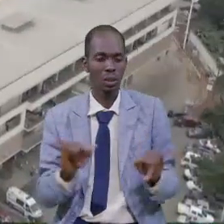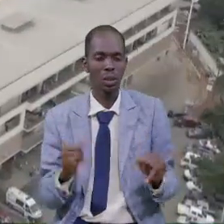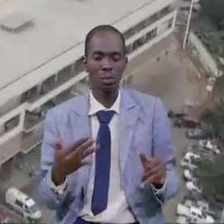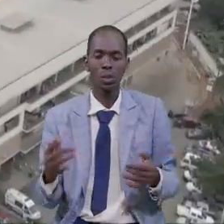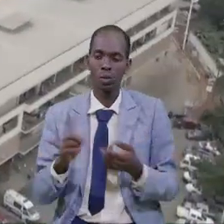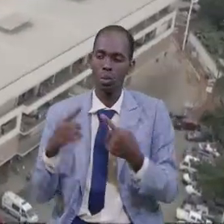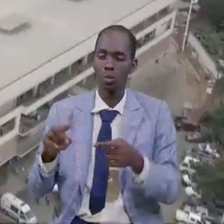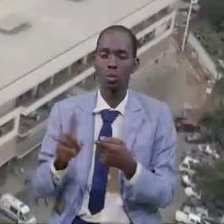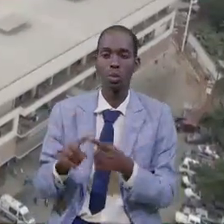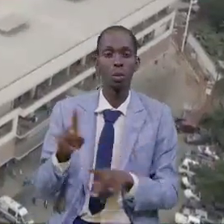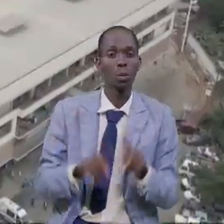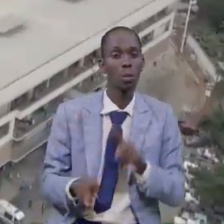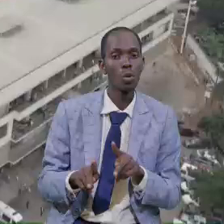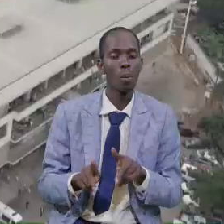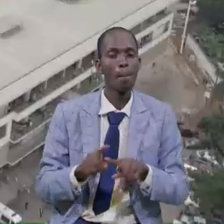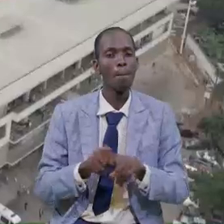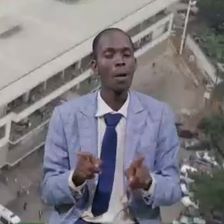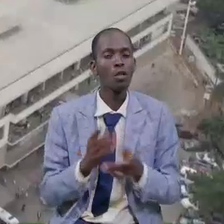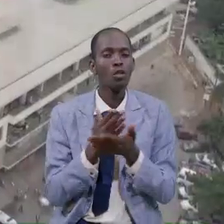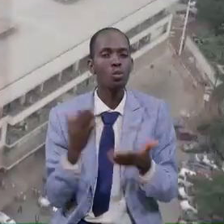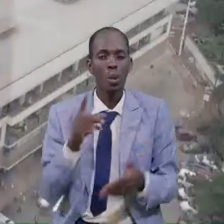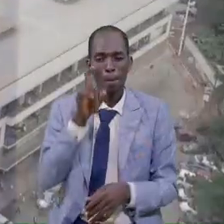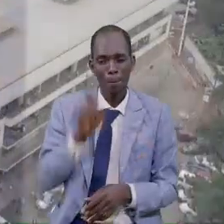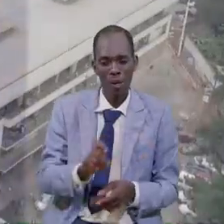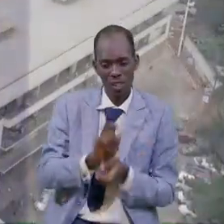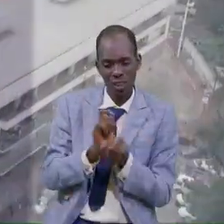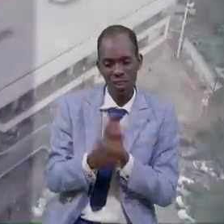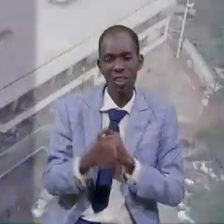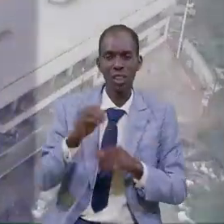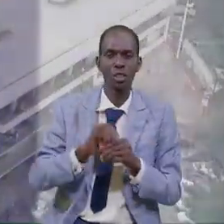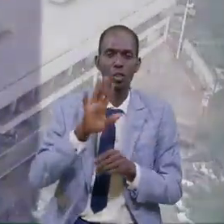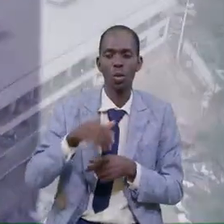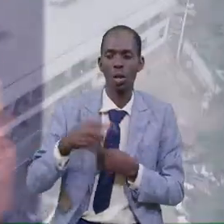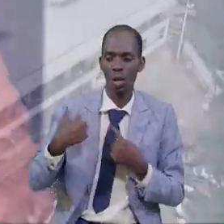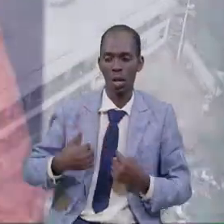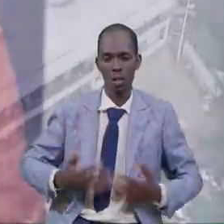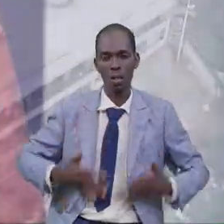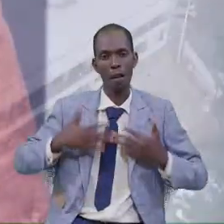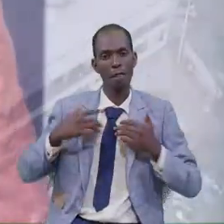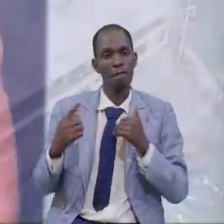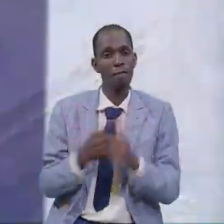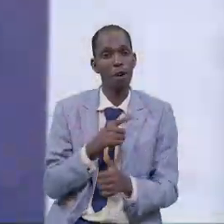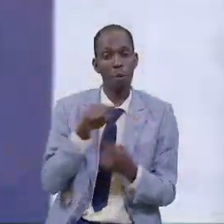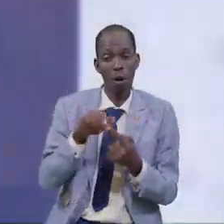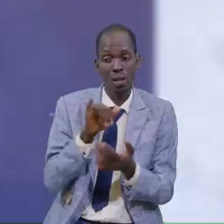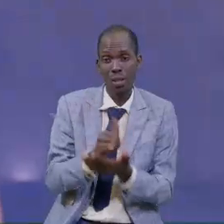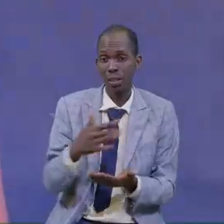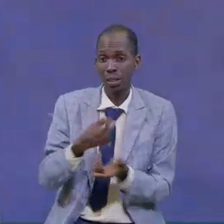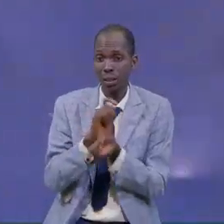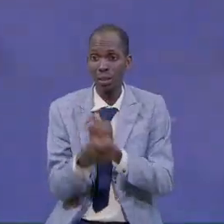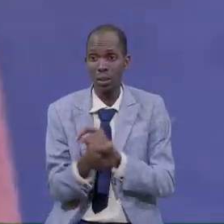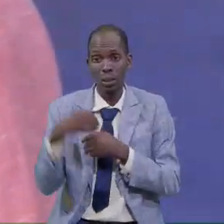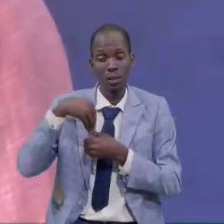Something has to change inside you first. And when that thing changes inside you, that